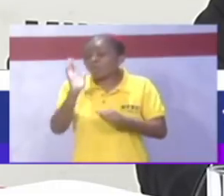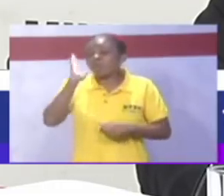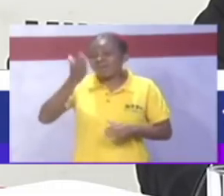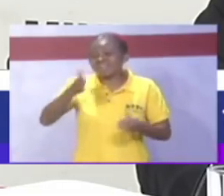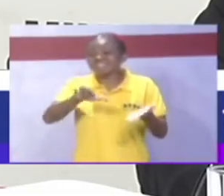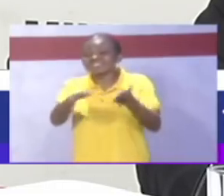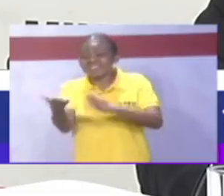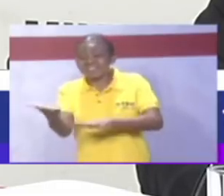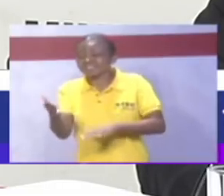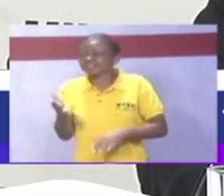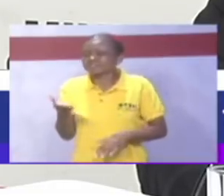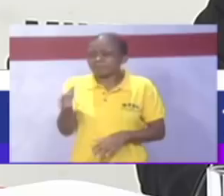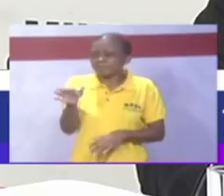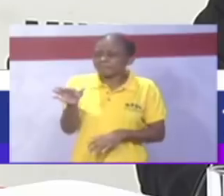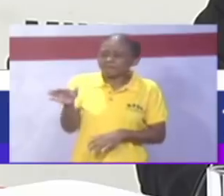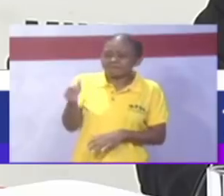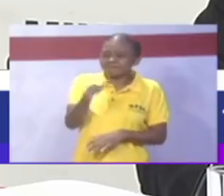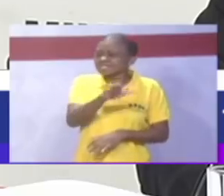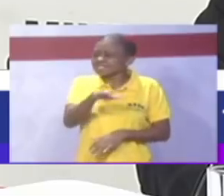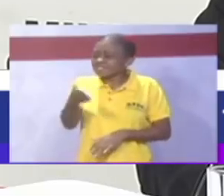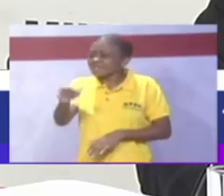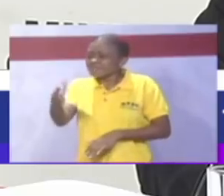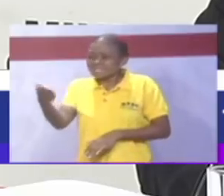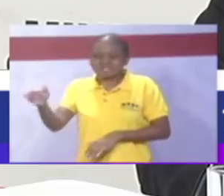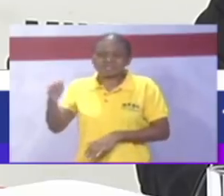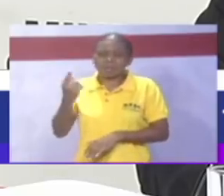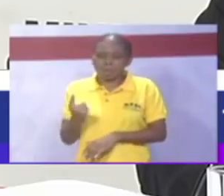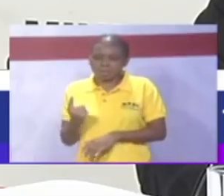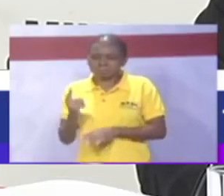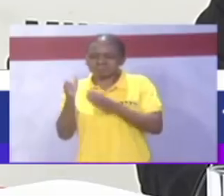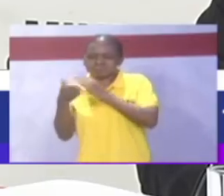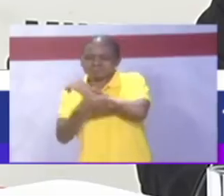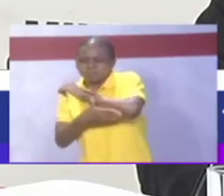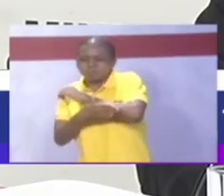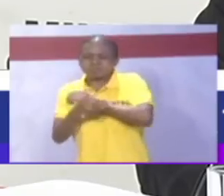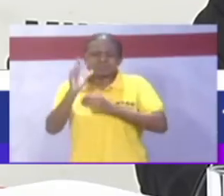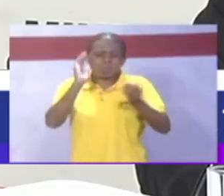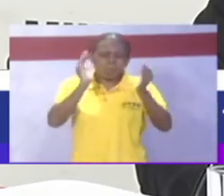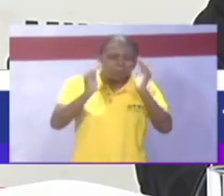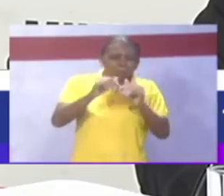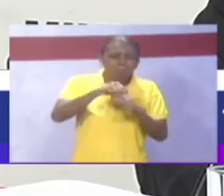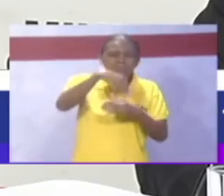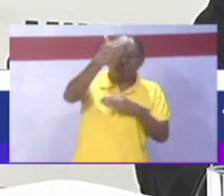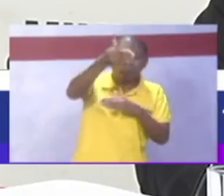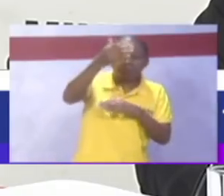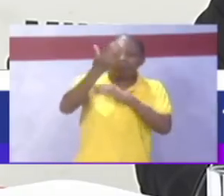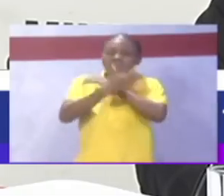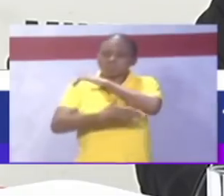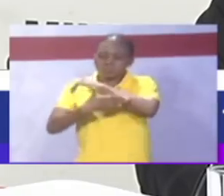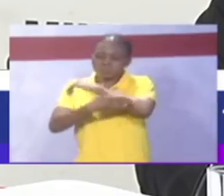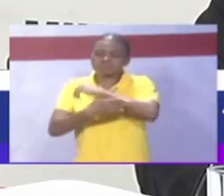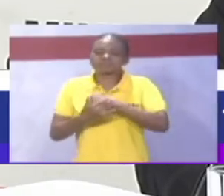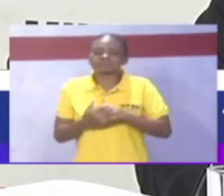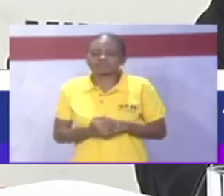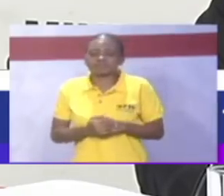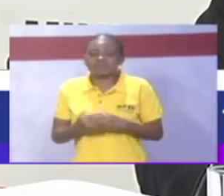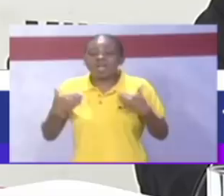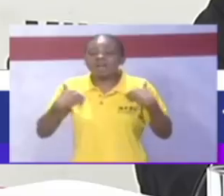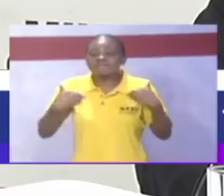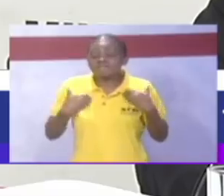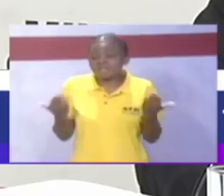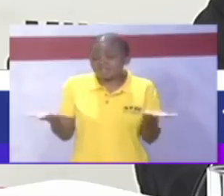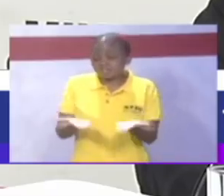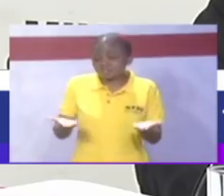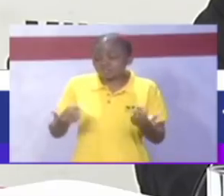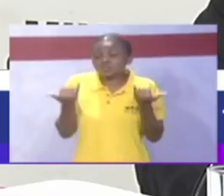important takeaway is that knowing that we have a high prevalence of NCDs, what we need to have also is a high prevalence of vaccination